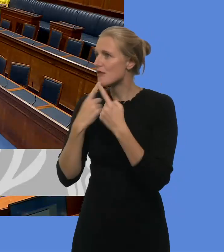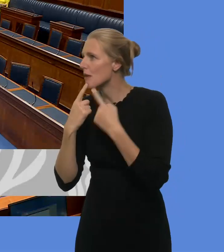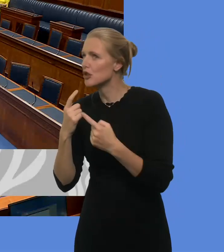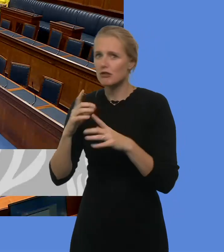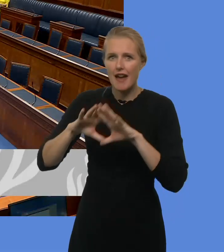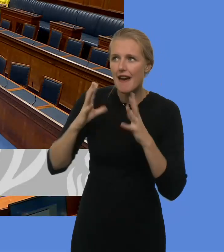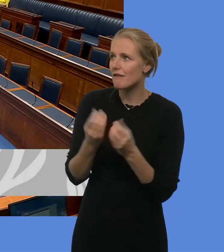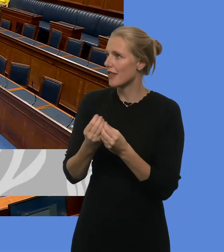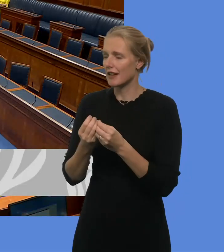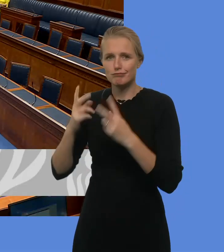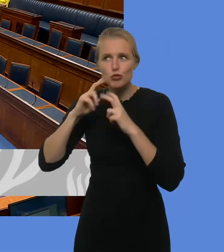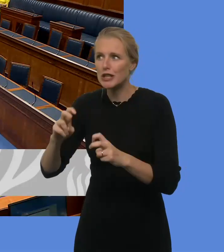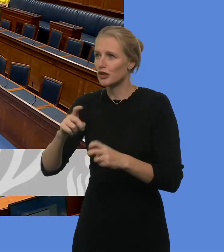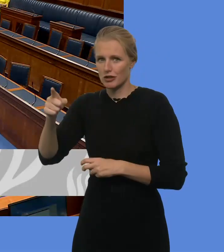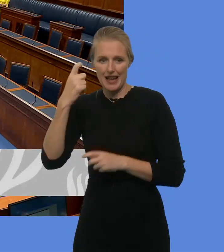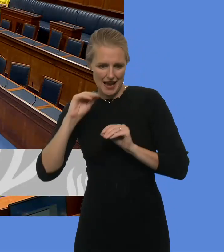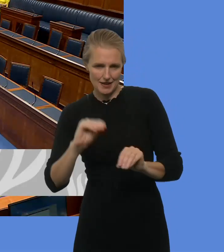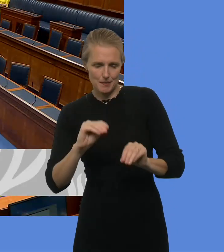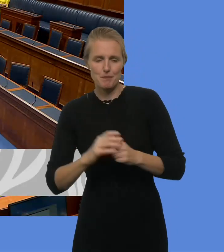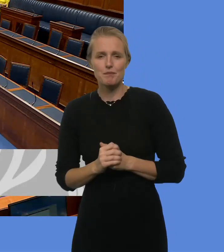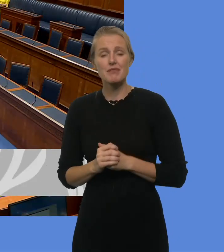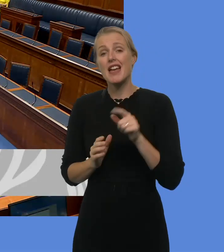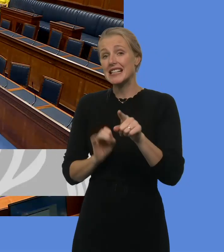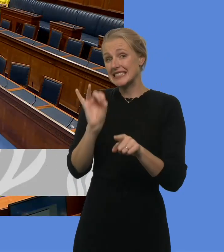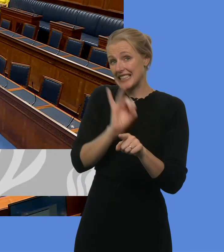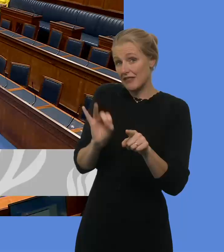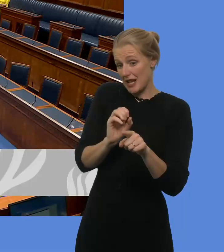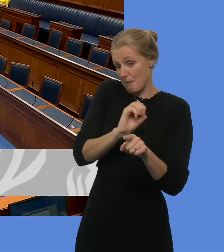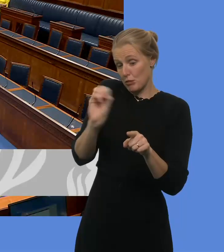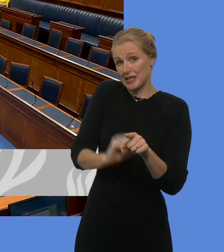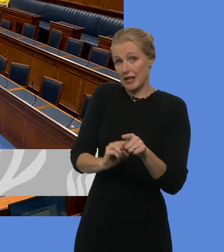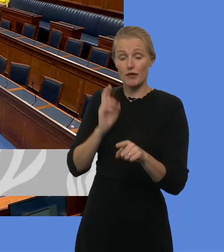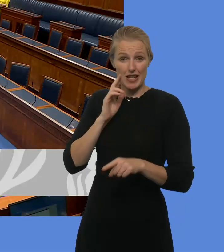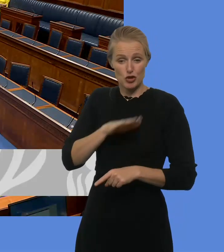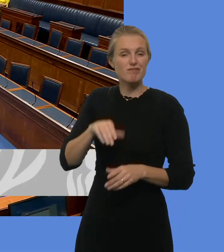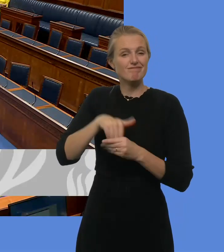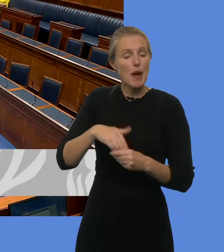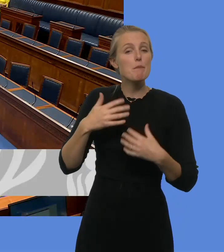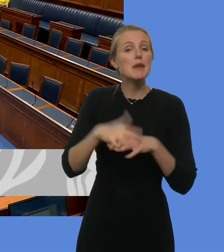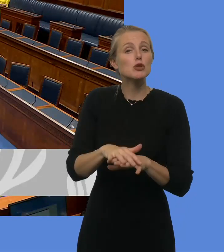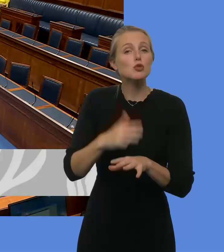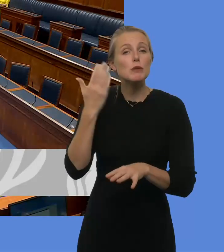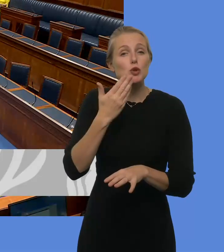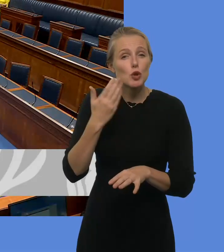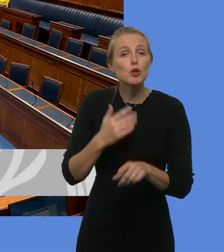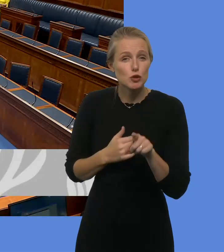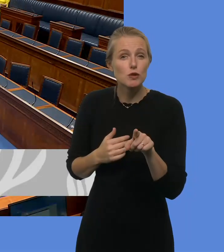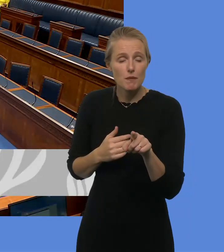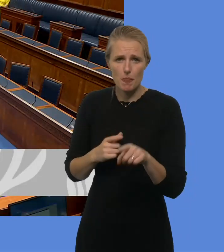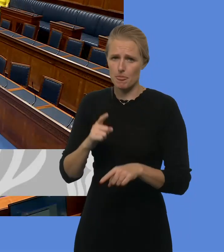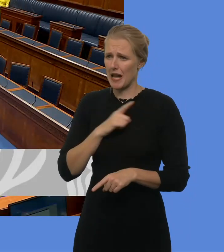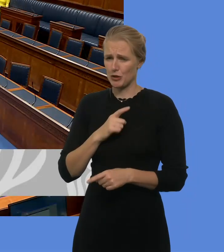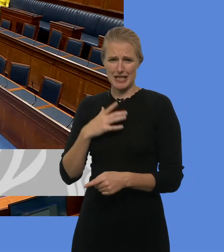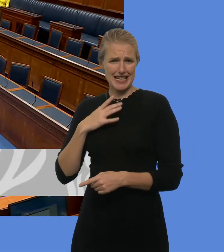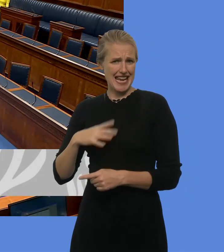around 77% of school-aged deaf children are educated in mainstream schools. And again, I would like to emphasise the importance of the need for